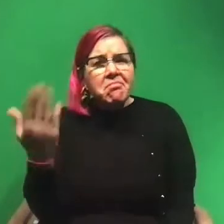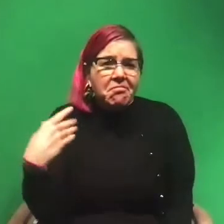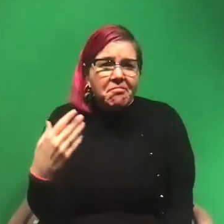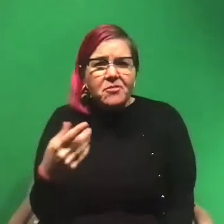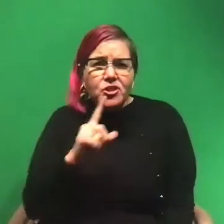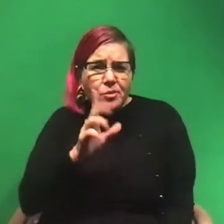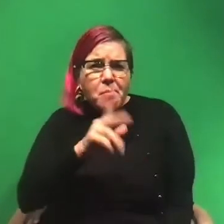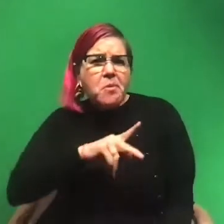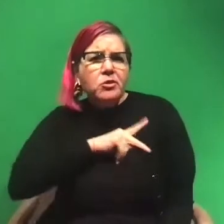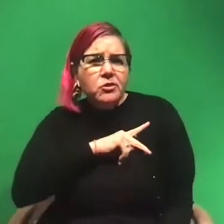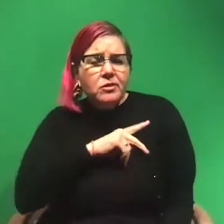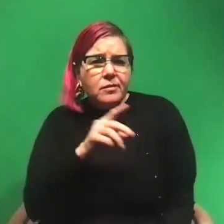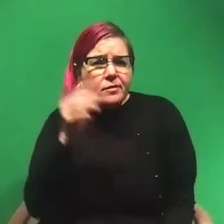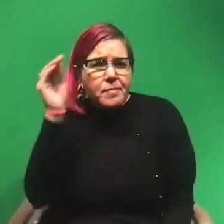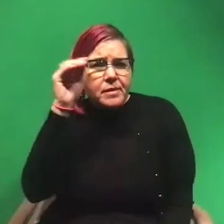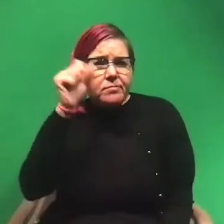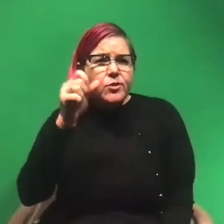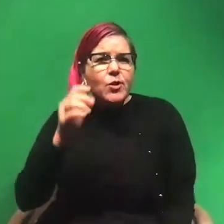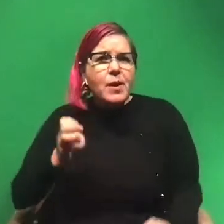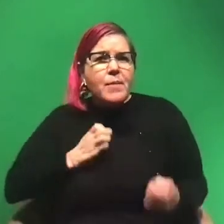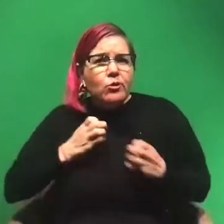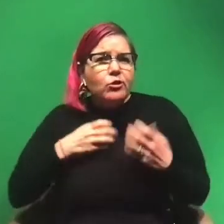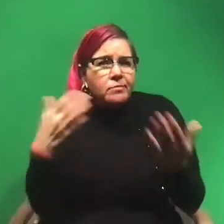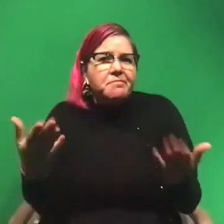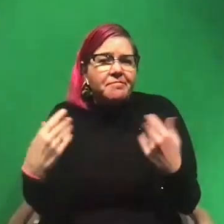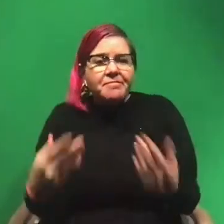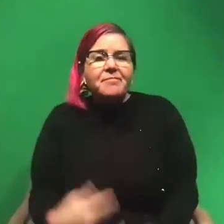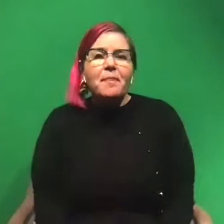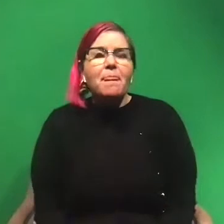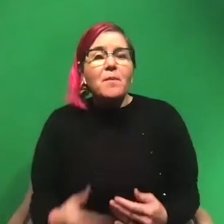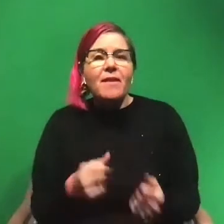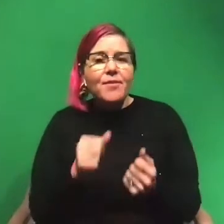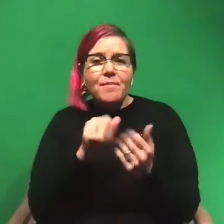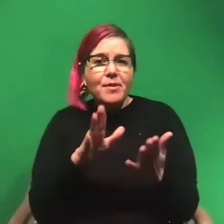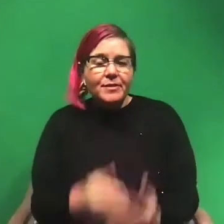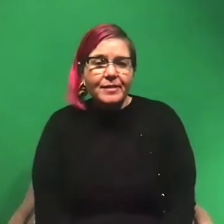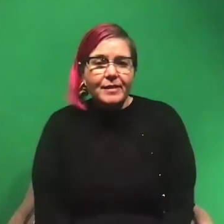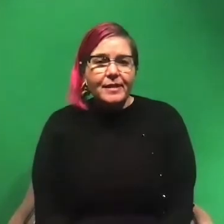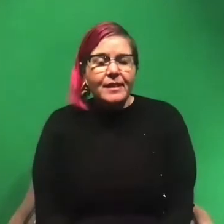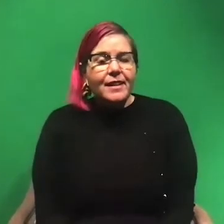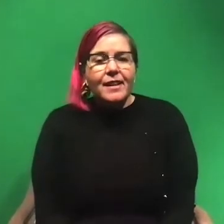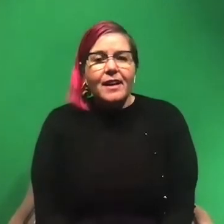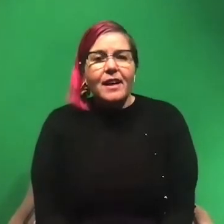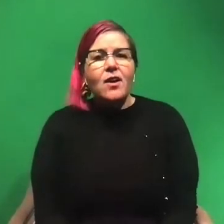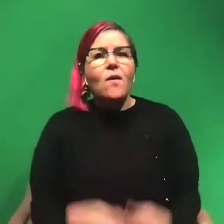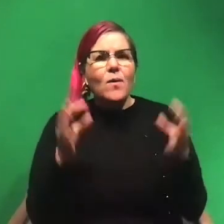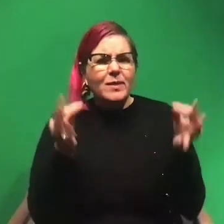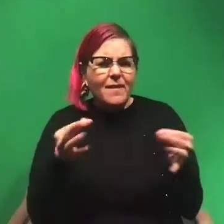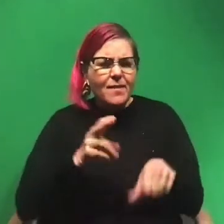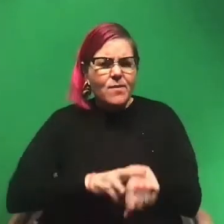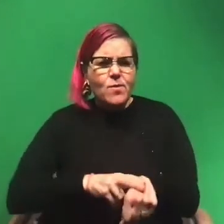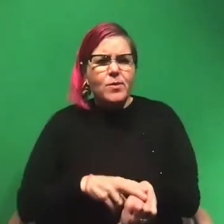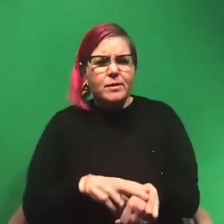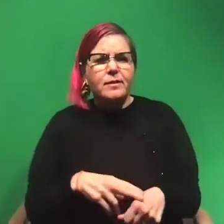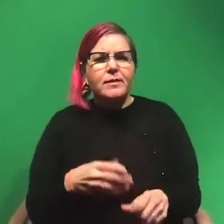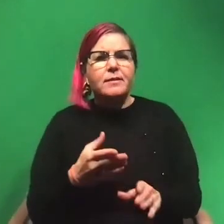sure, your personal, emotional approach to this. No, I definitely, of course,